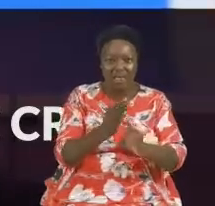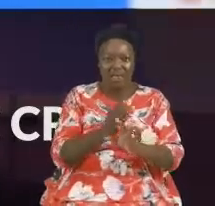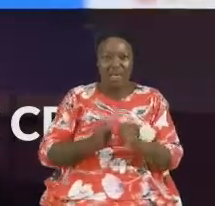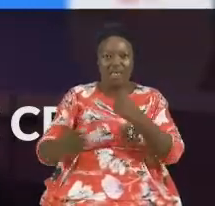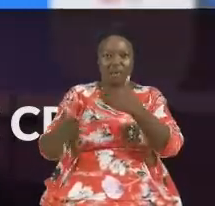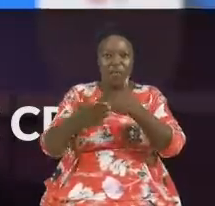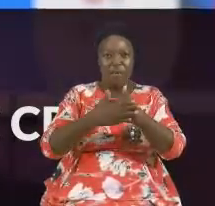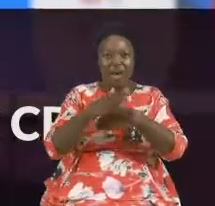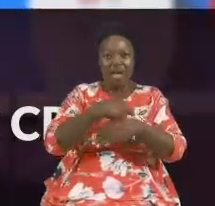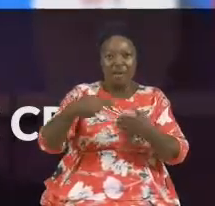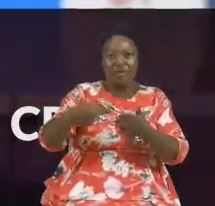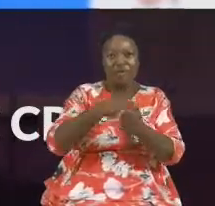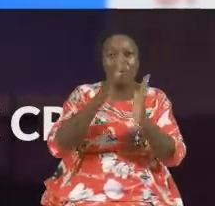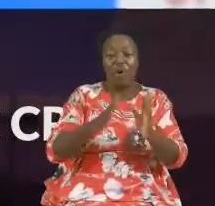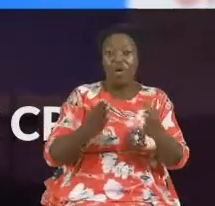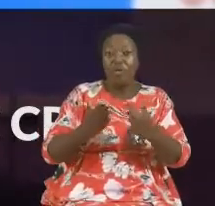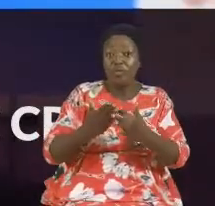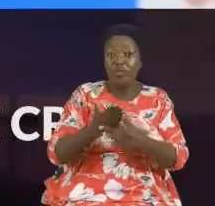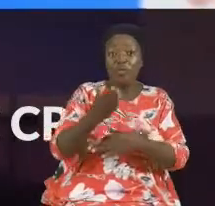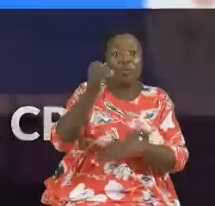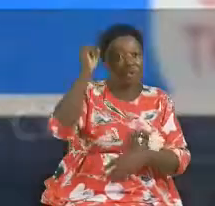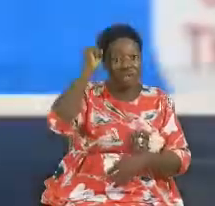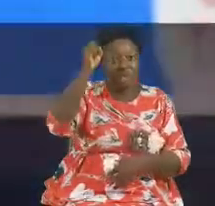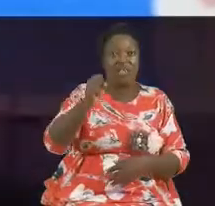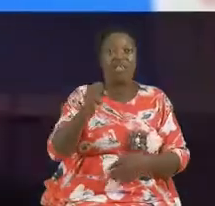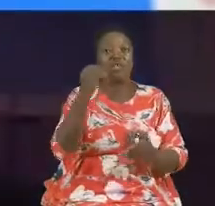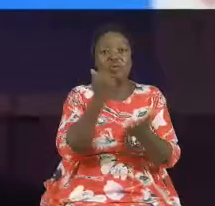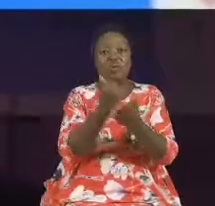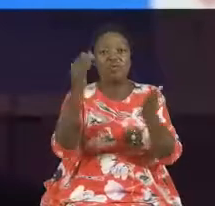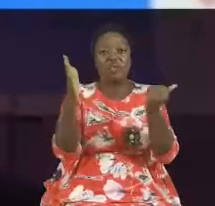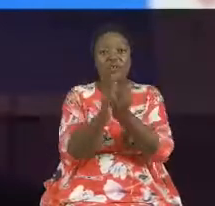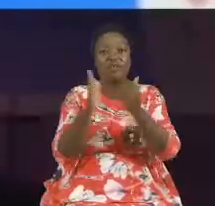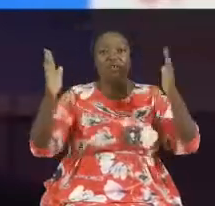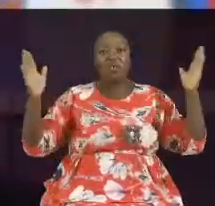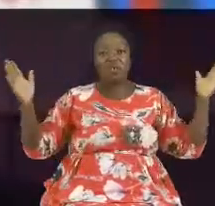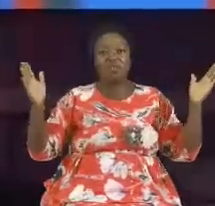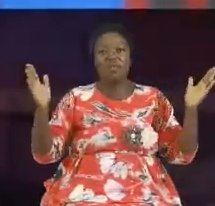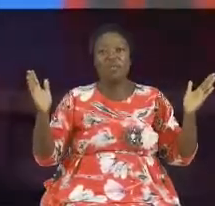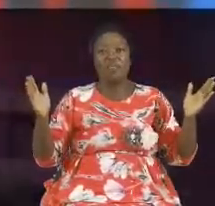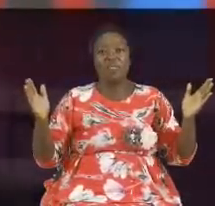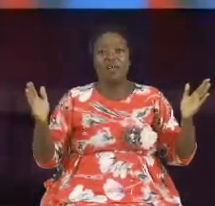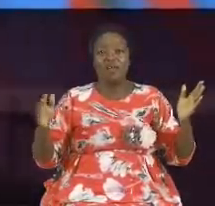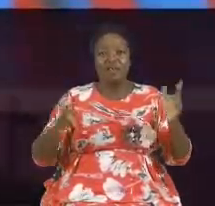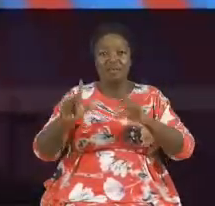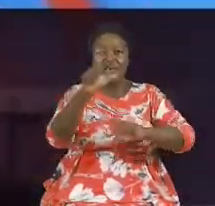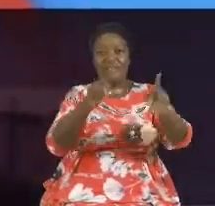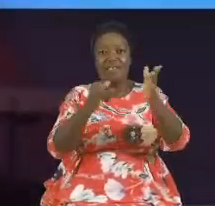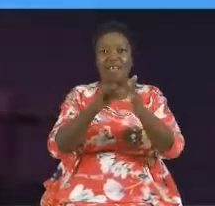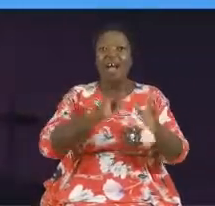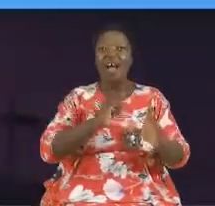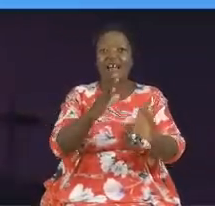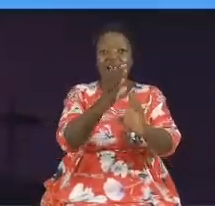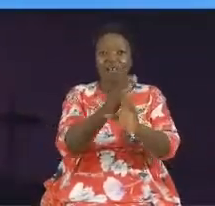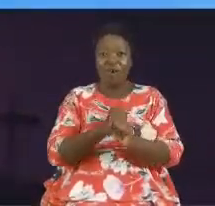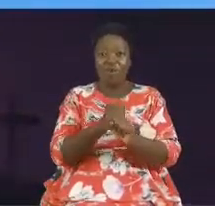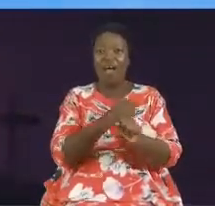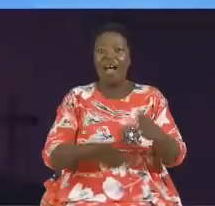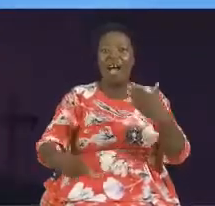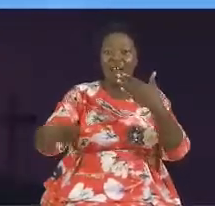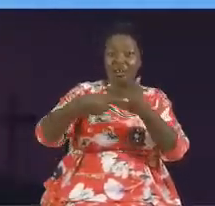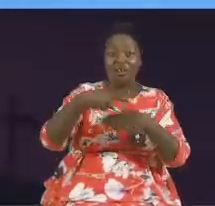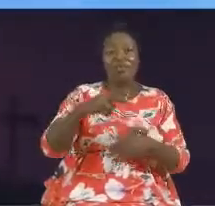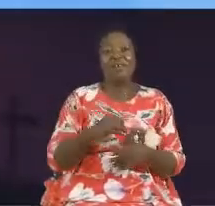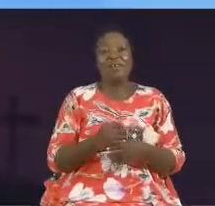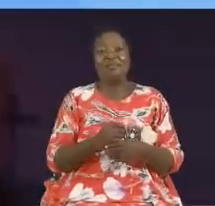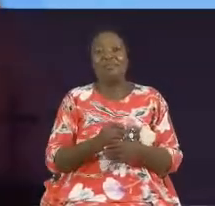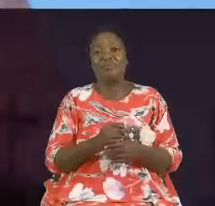Number two, recovery and renewal through his crucifixion. Recovery,